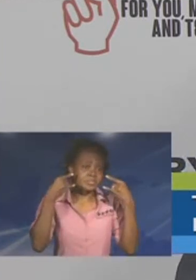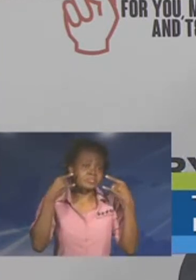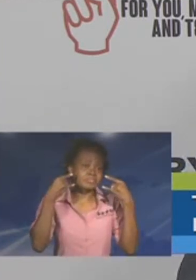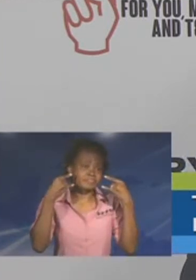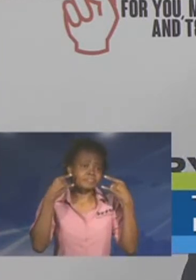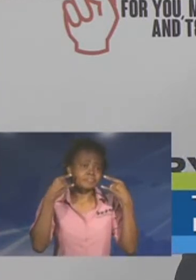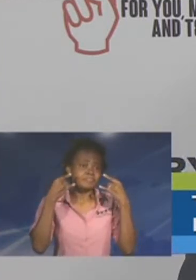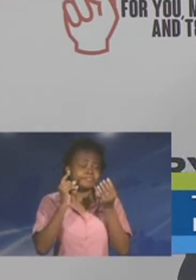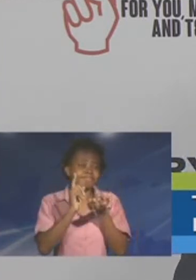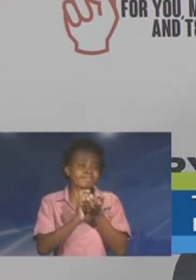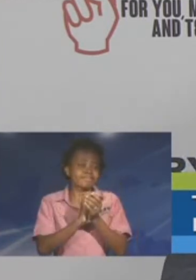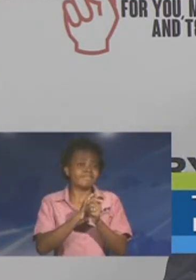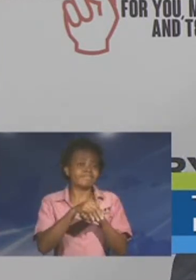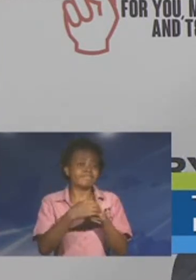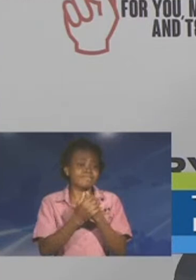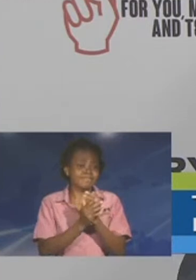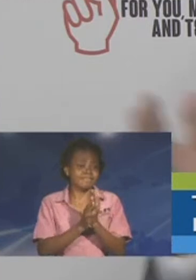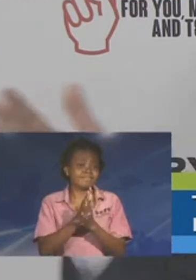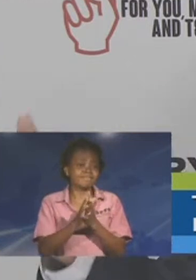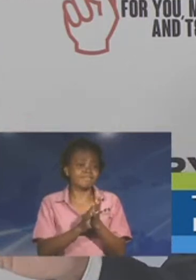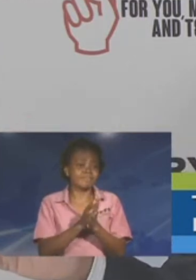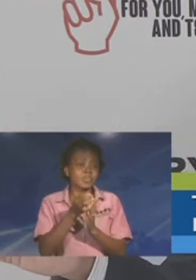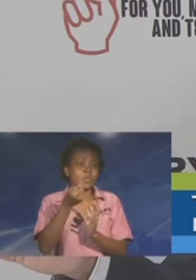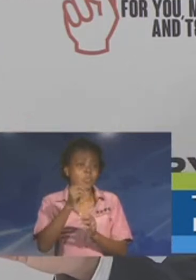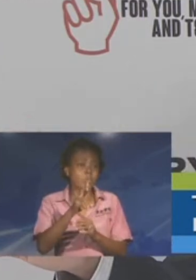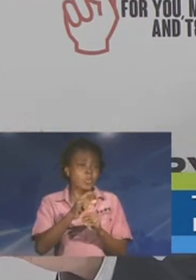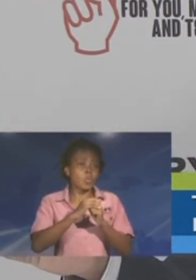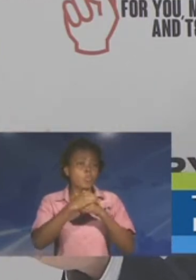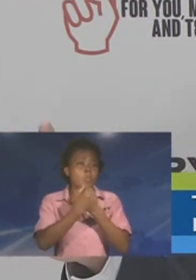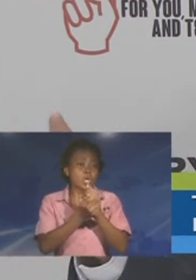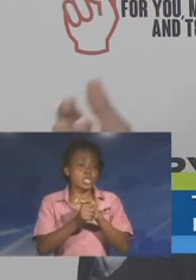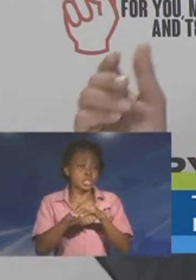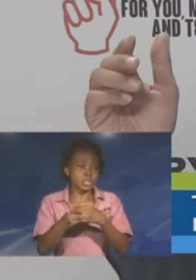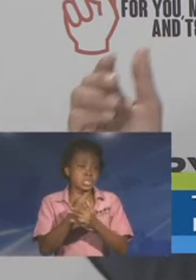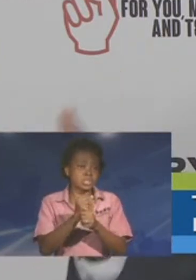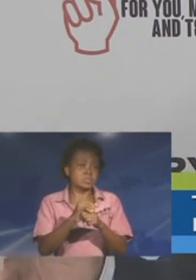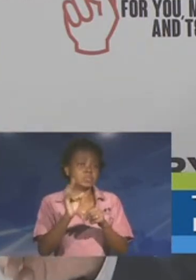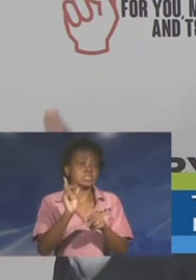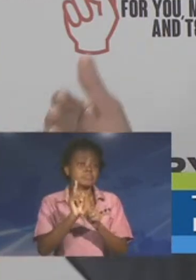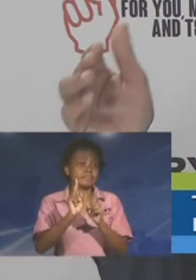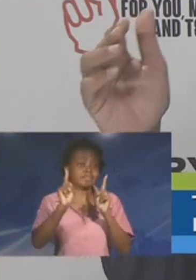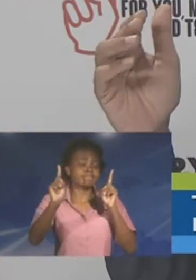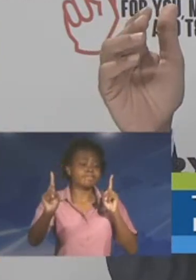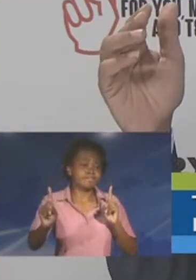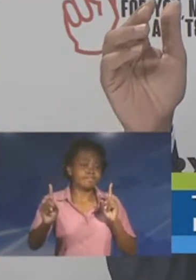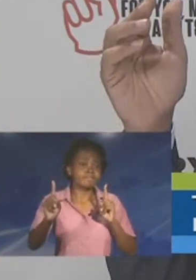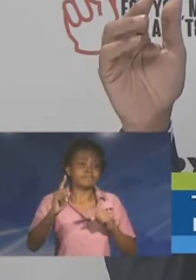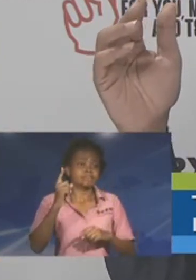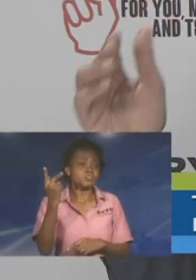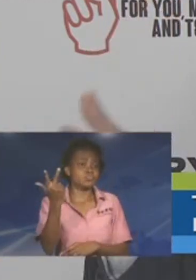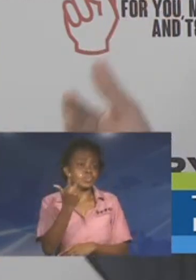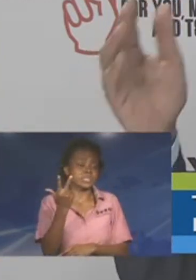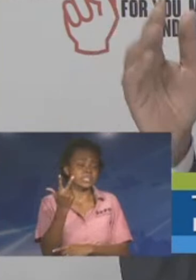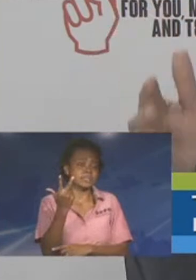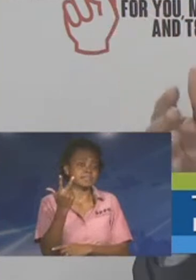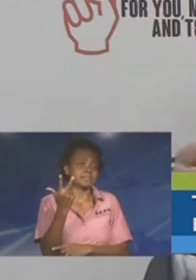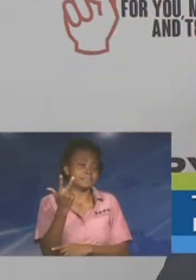sanitizing your hands, washing your hands, or sanitizing and watching your distance. Those three